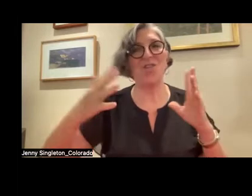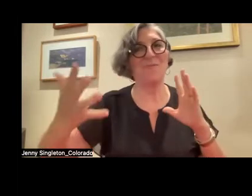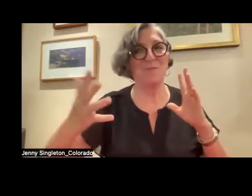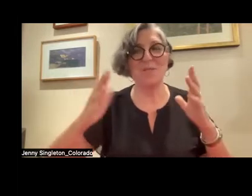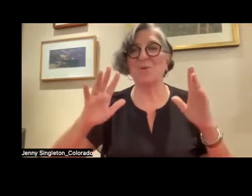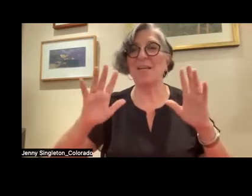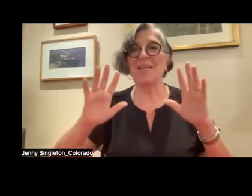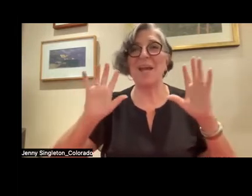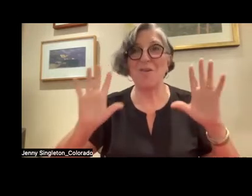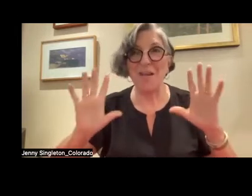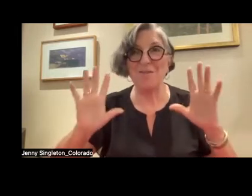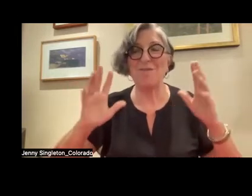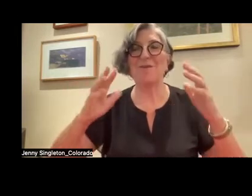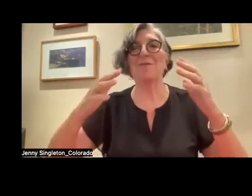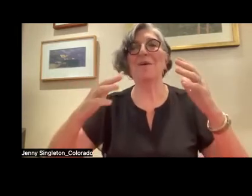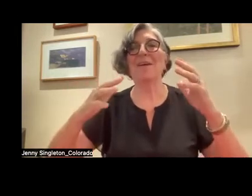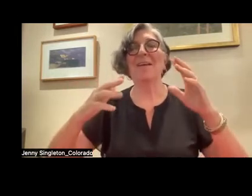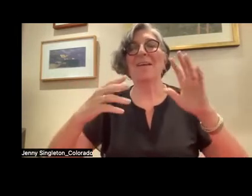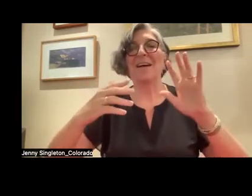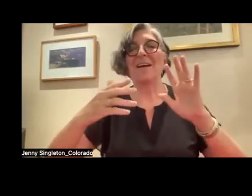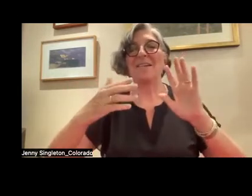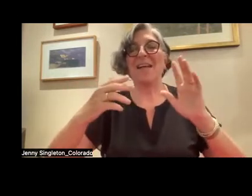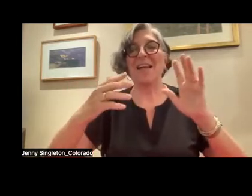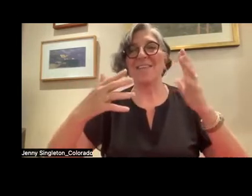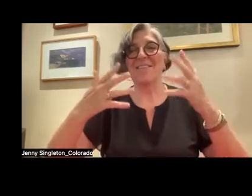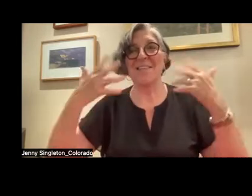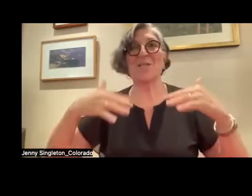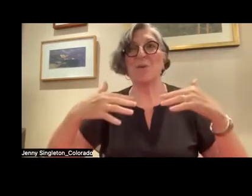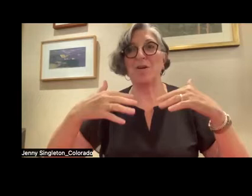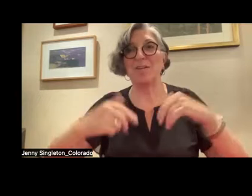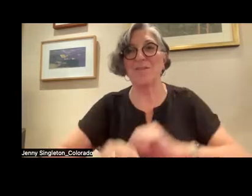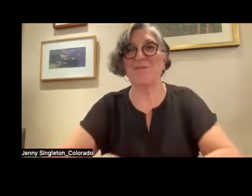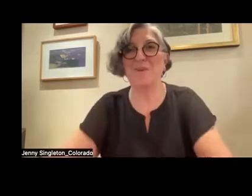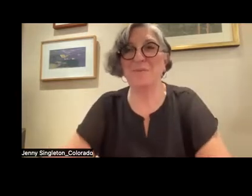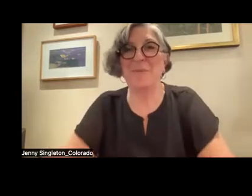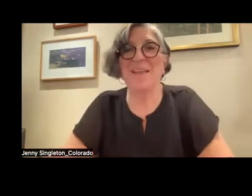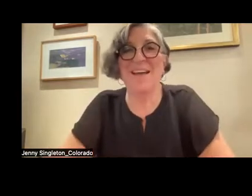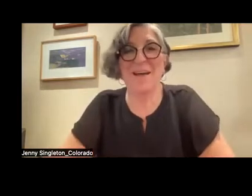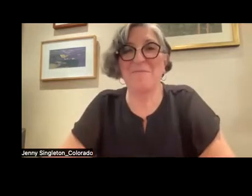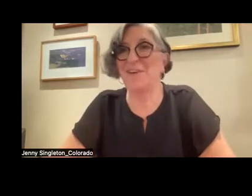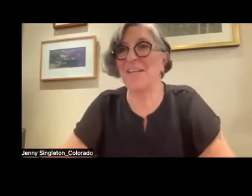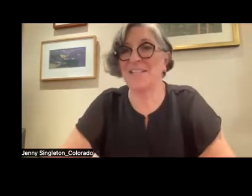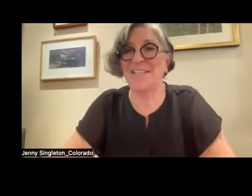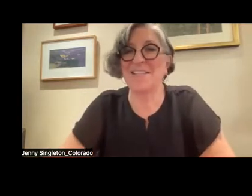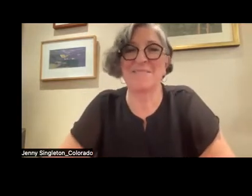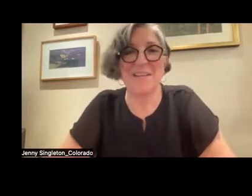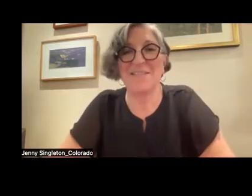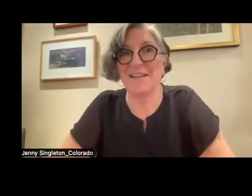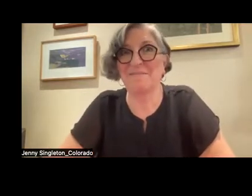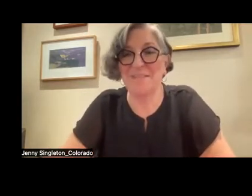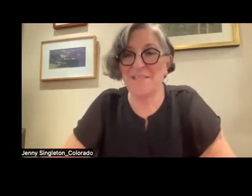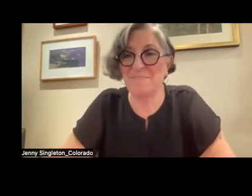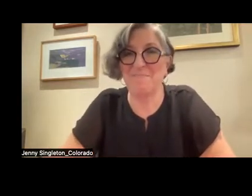it shifts between the narrator view and the experiencer view very easily.